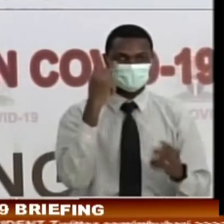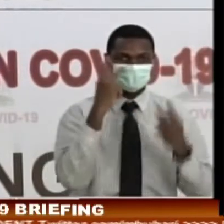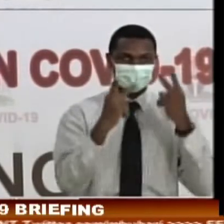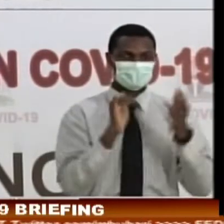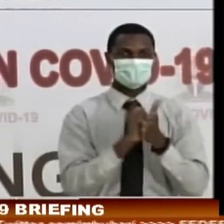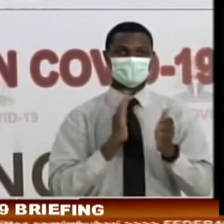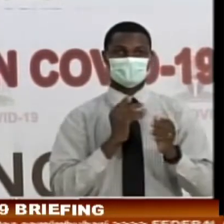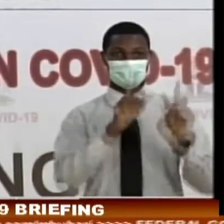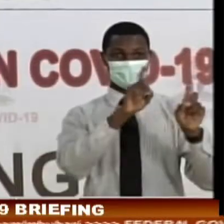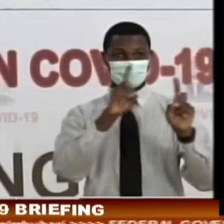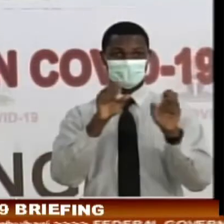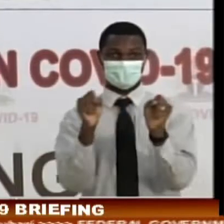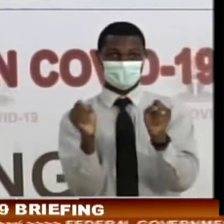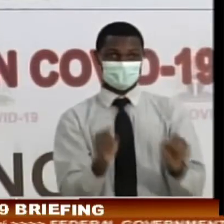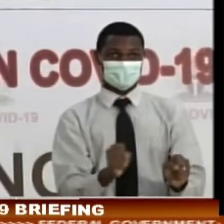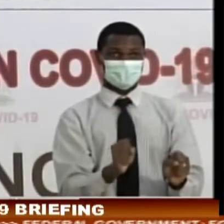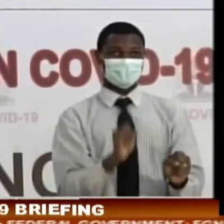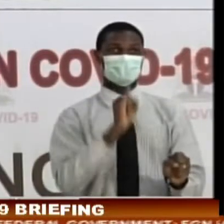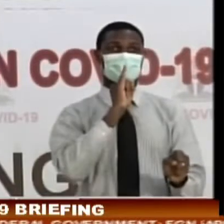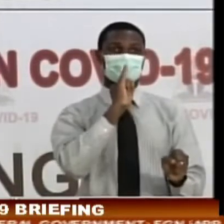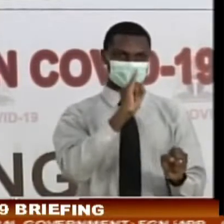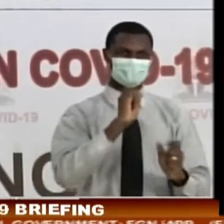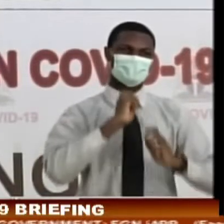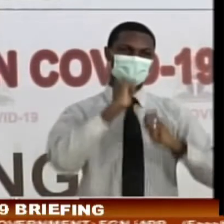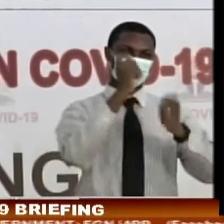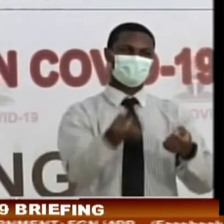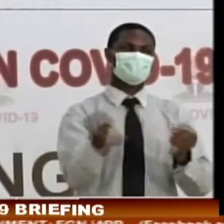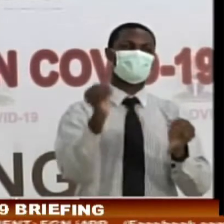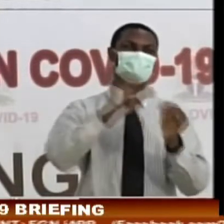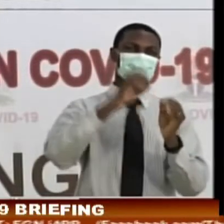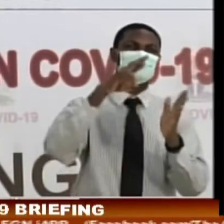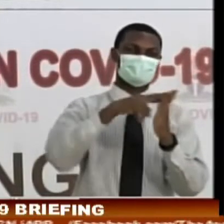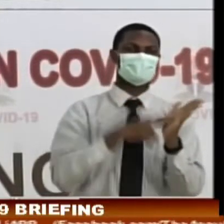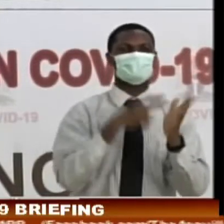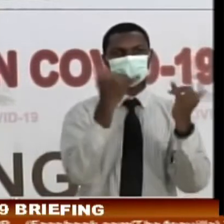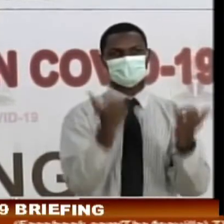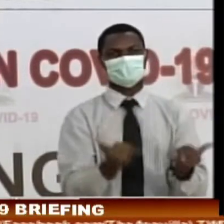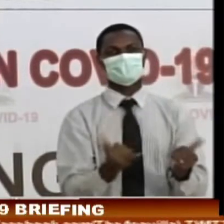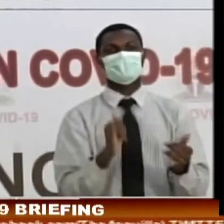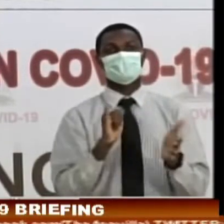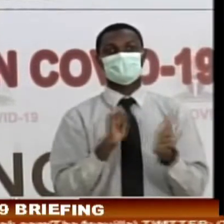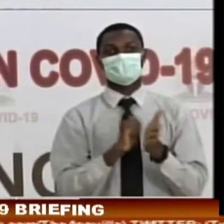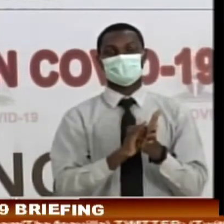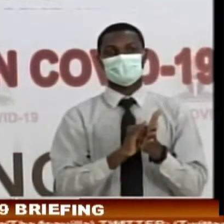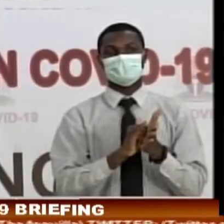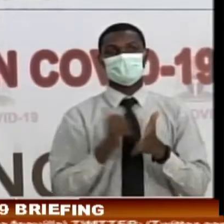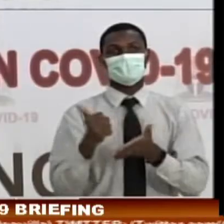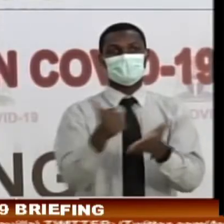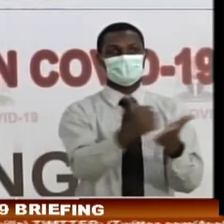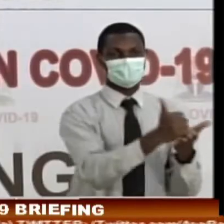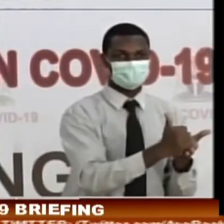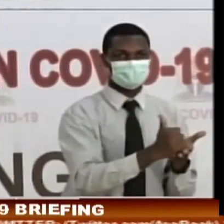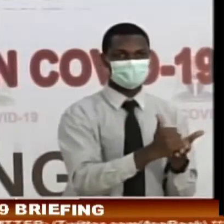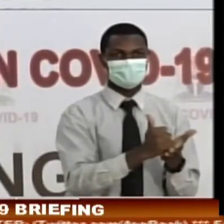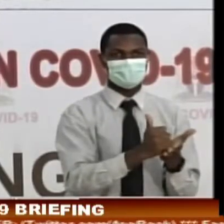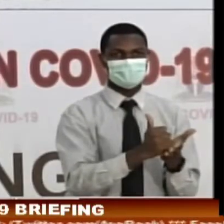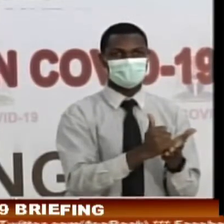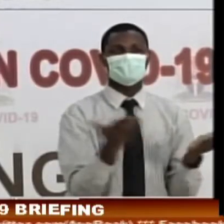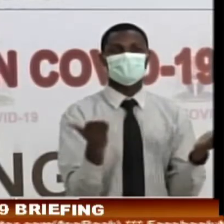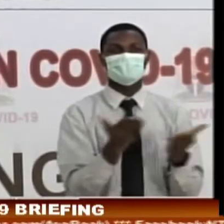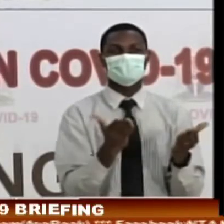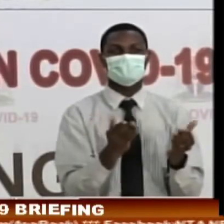strategy is yielding results because we can now give care to those in need